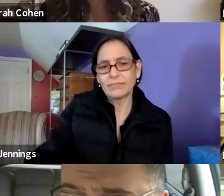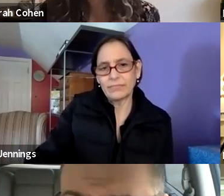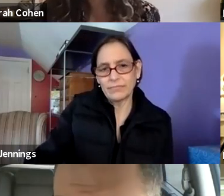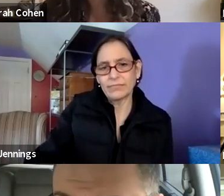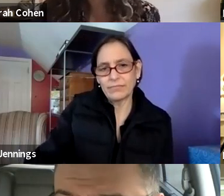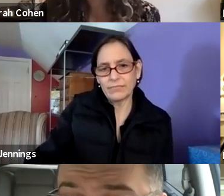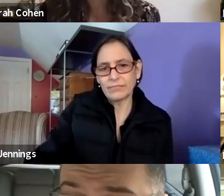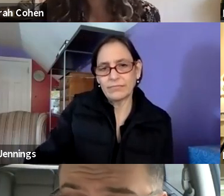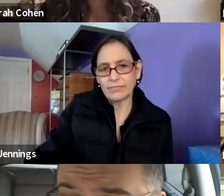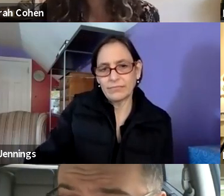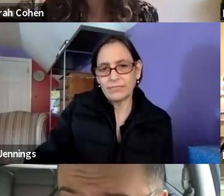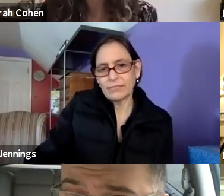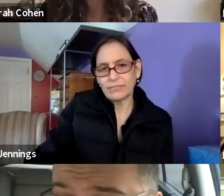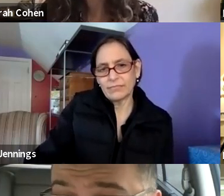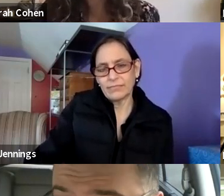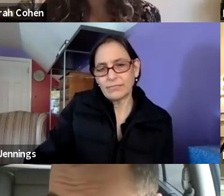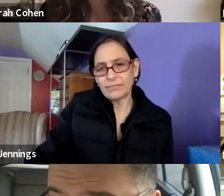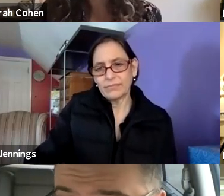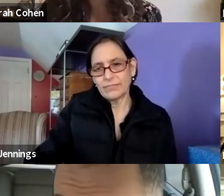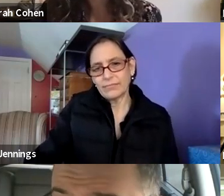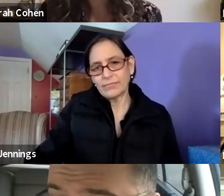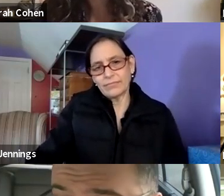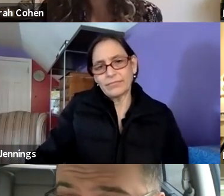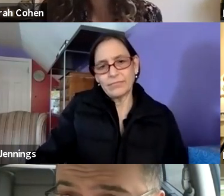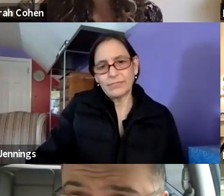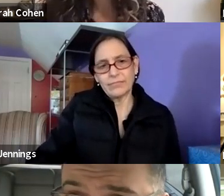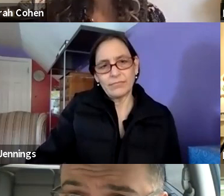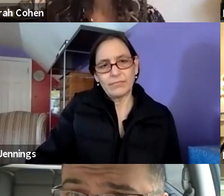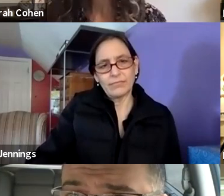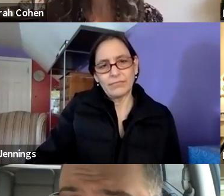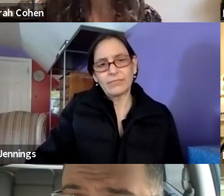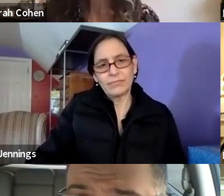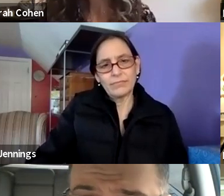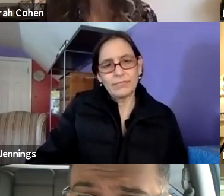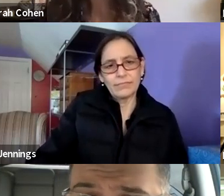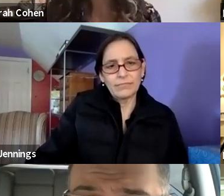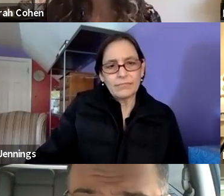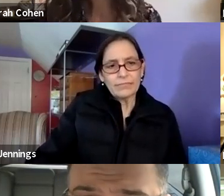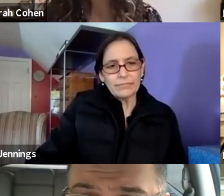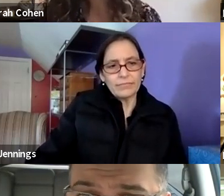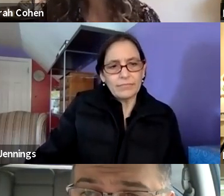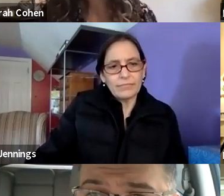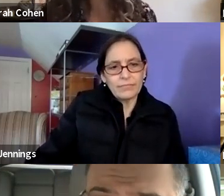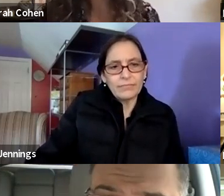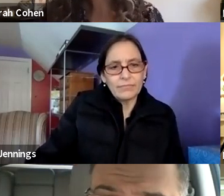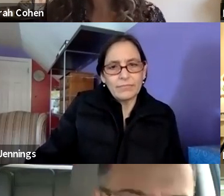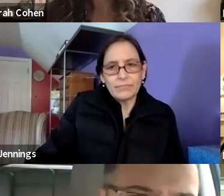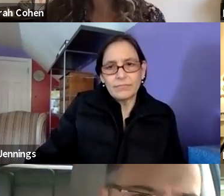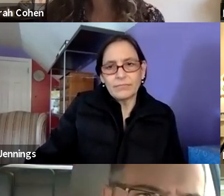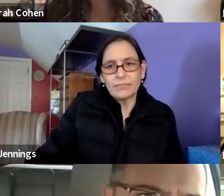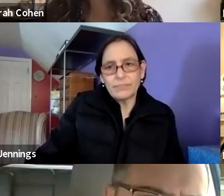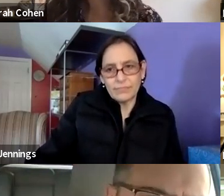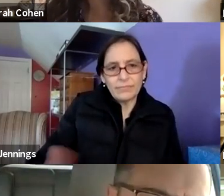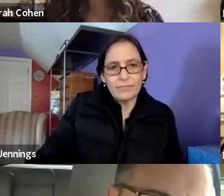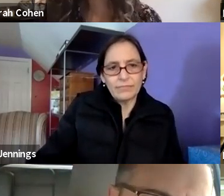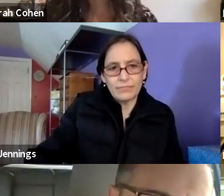and it registers in his mind as nothing more than this person overly being concerned. You don't know if he's hurt or not. Yes, I want to check in to